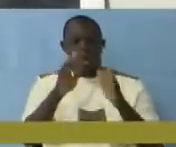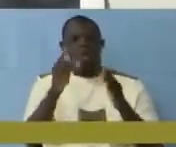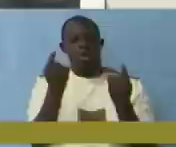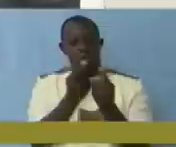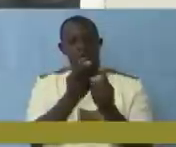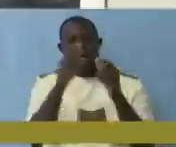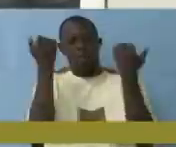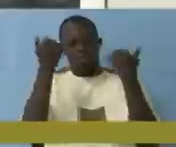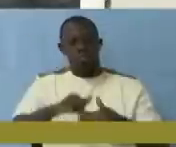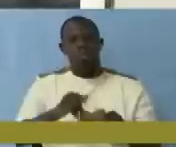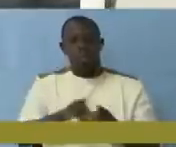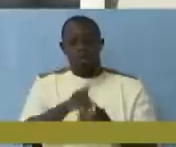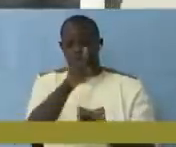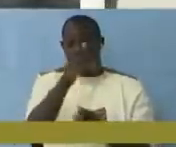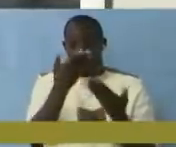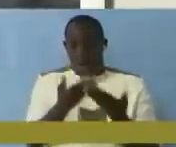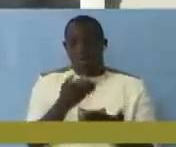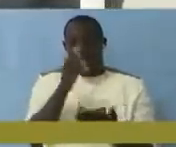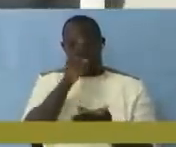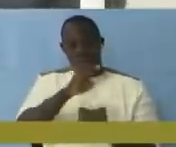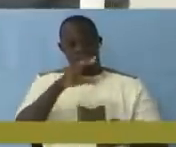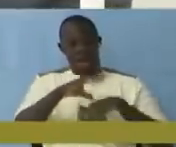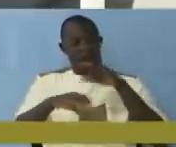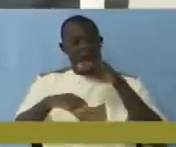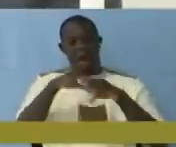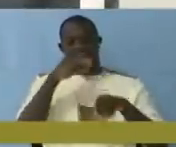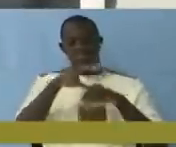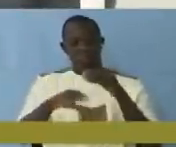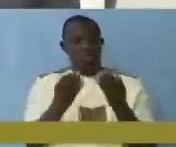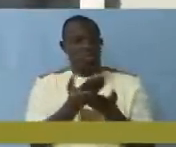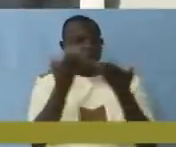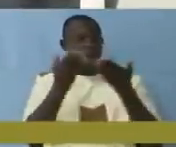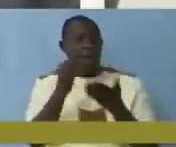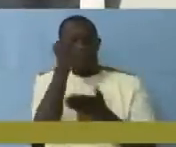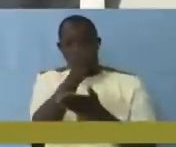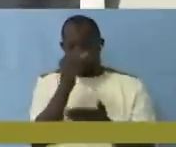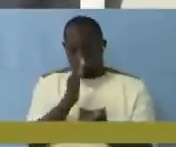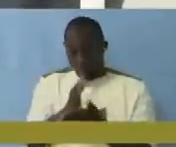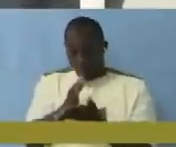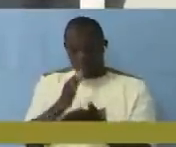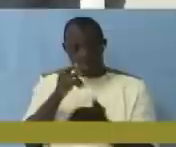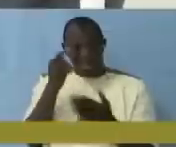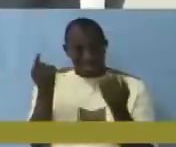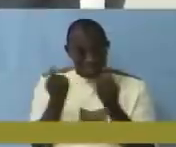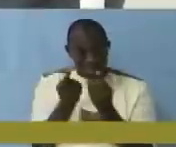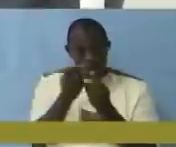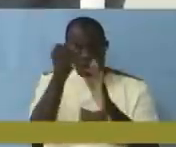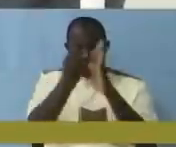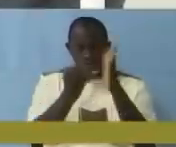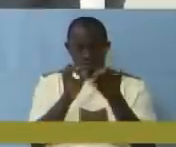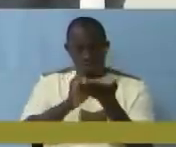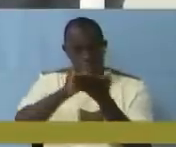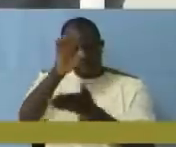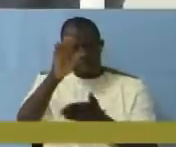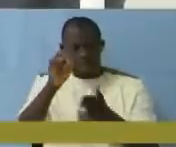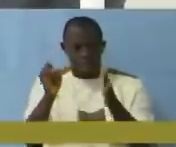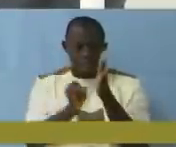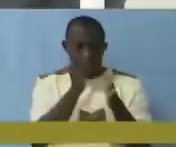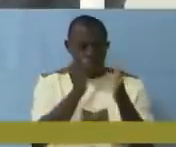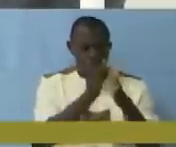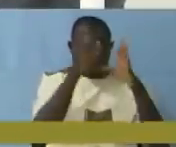You are trying to avoid the fact that issues were sent to investigations. Because